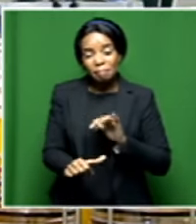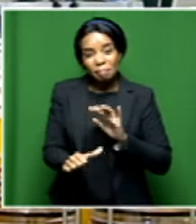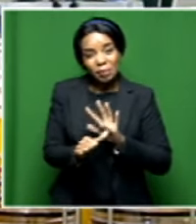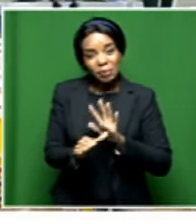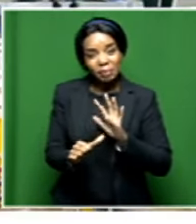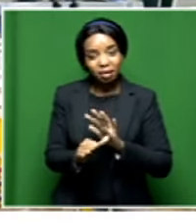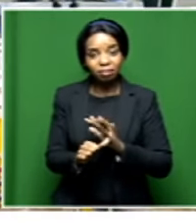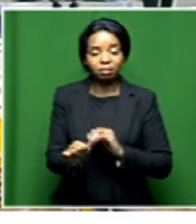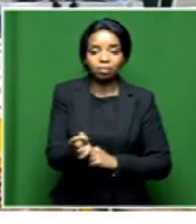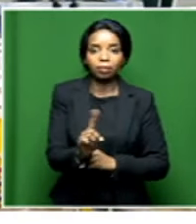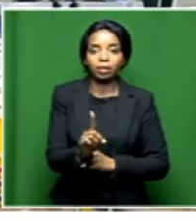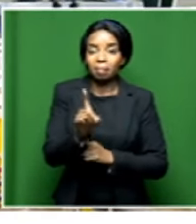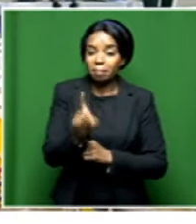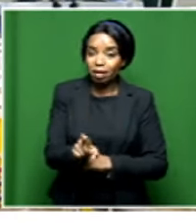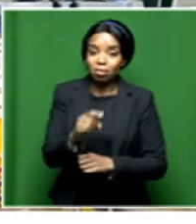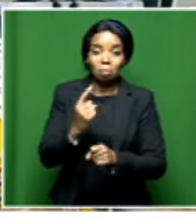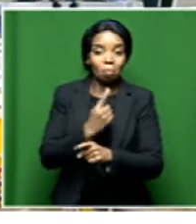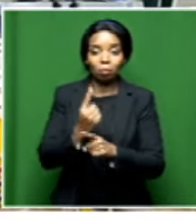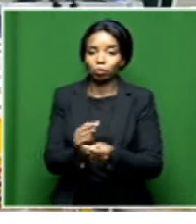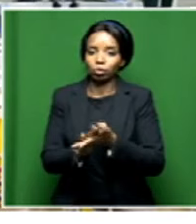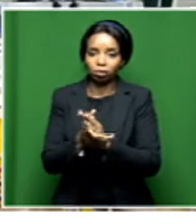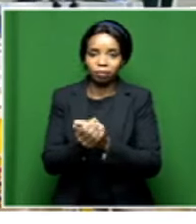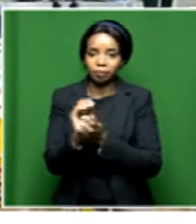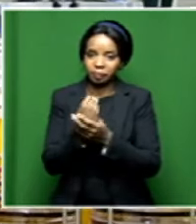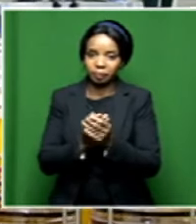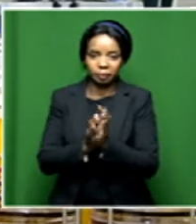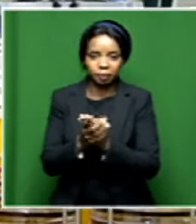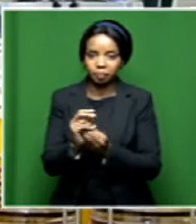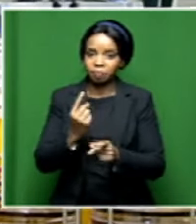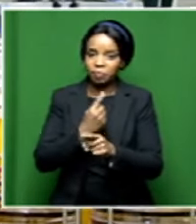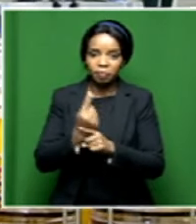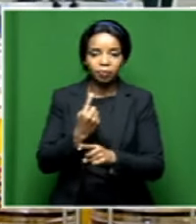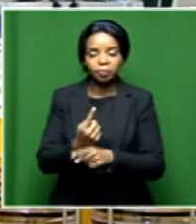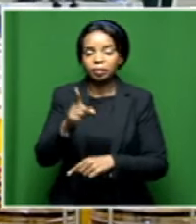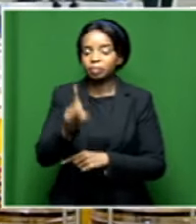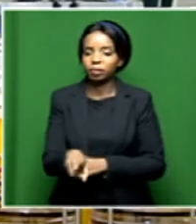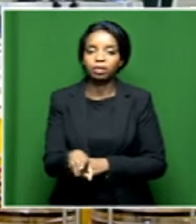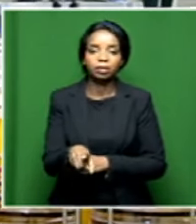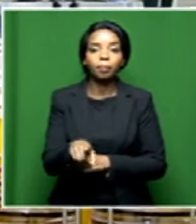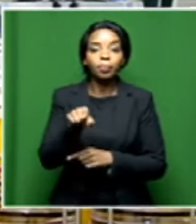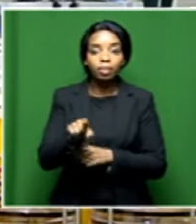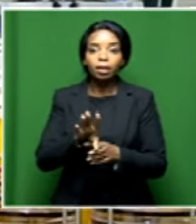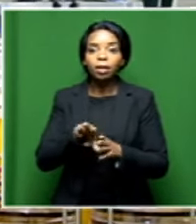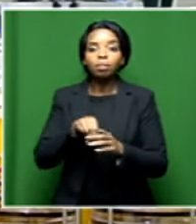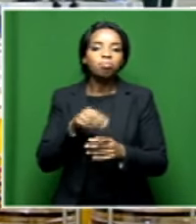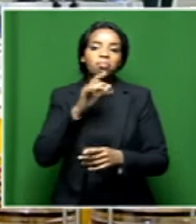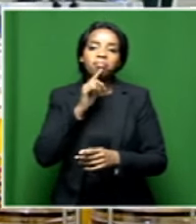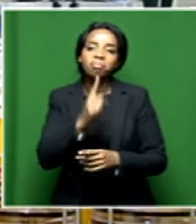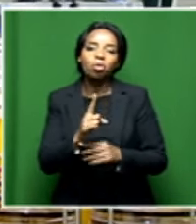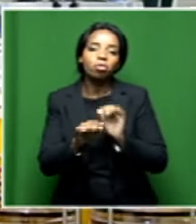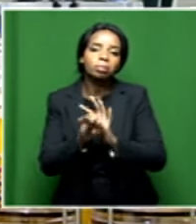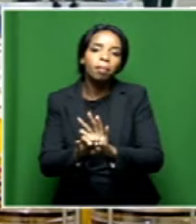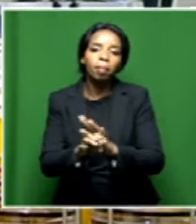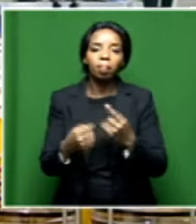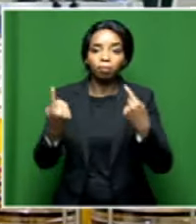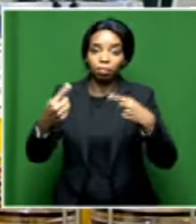to make sure that you wash your hands at critical times. And this includes, for example, when you get